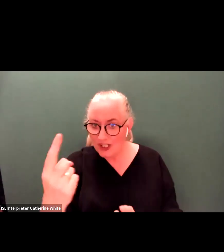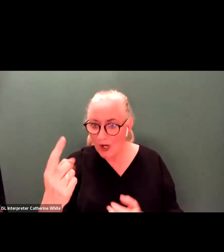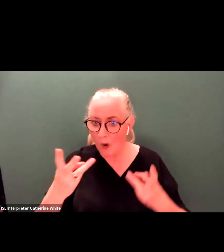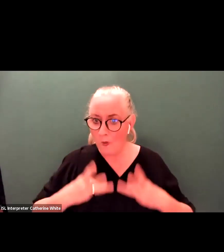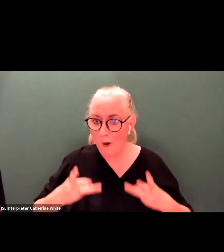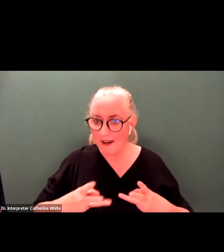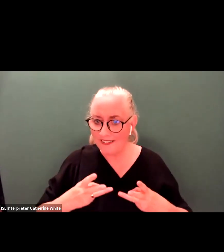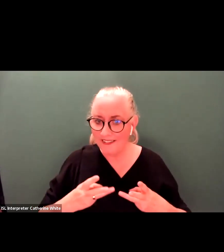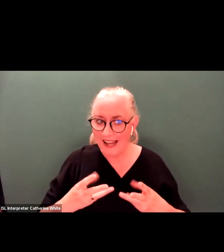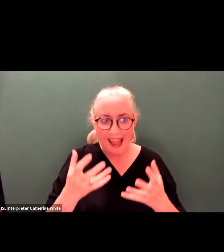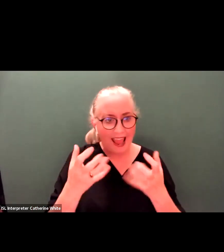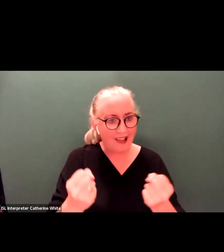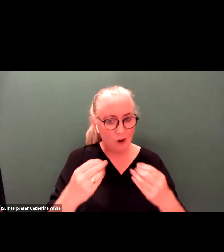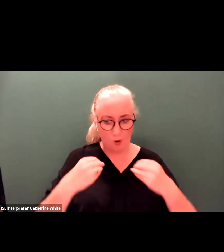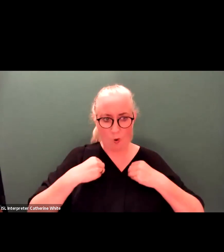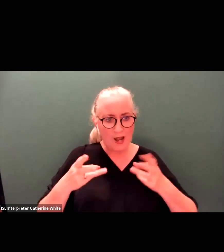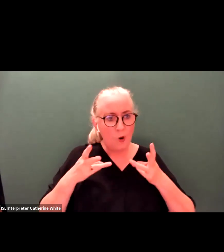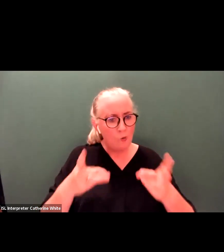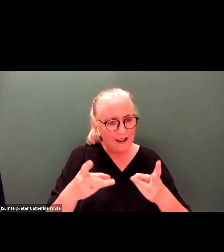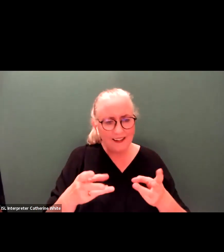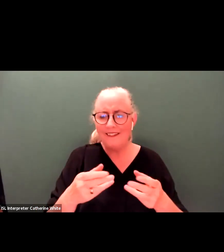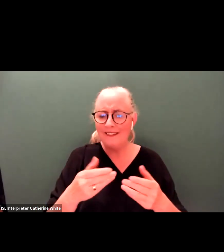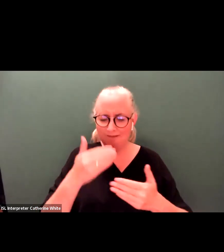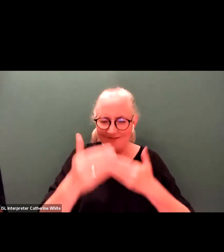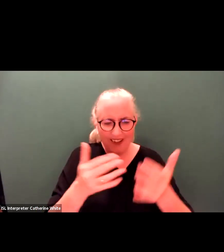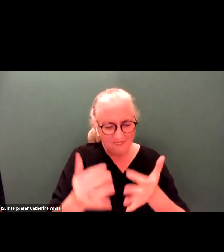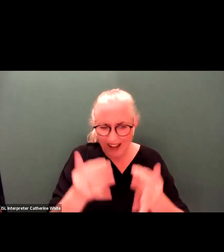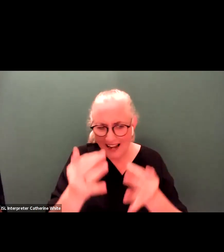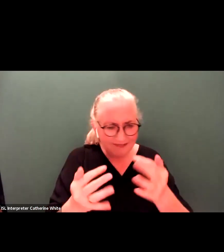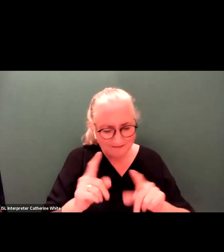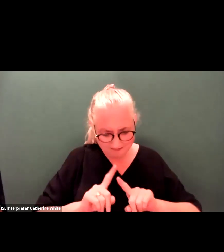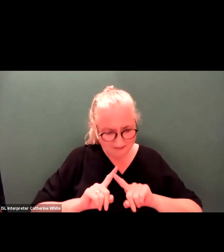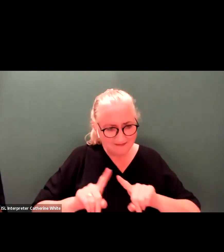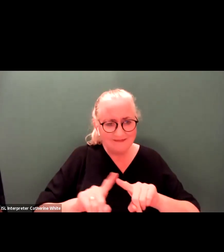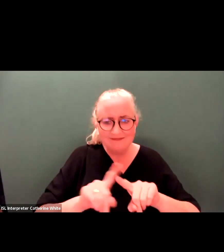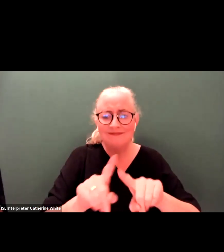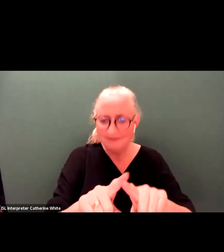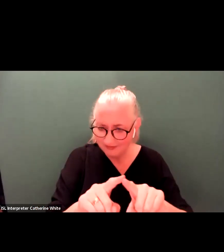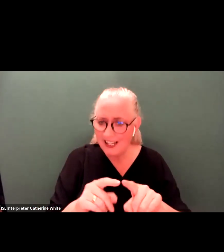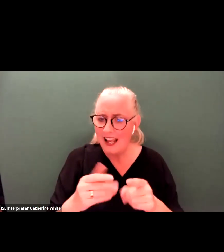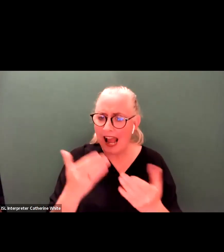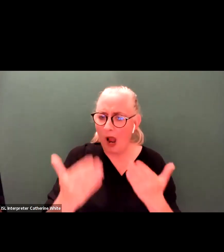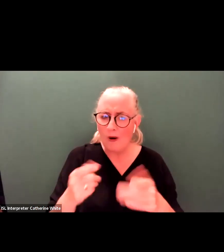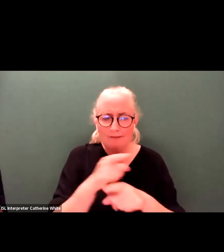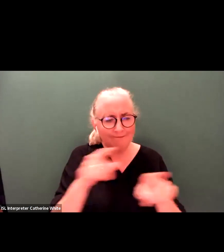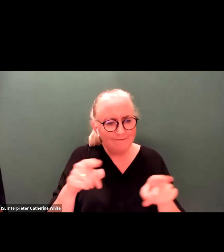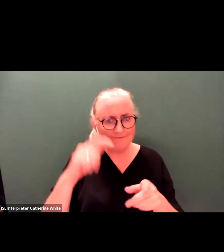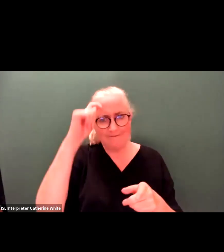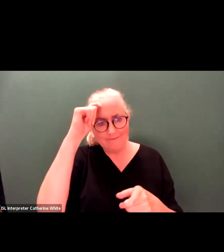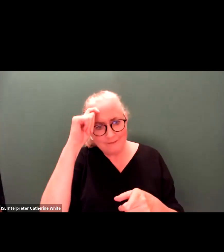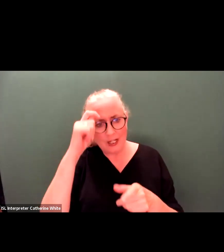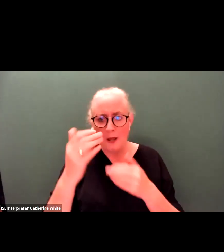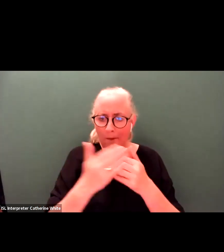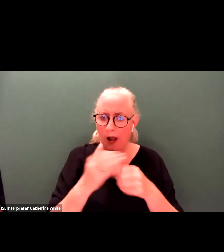her own journey, or has had to find her own journey, in making her way